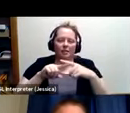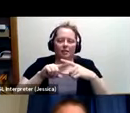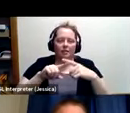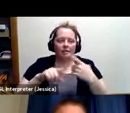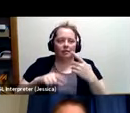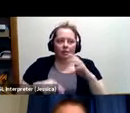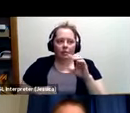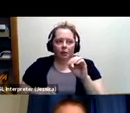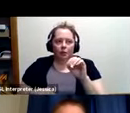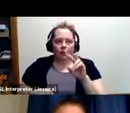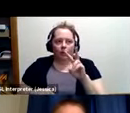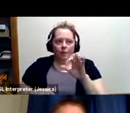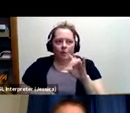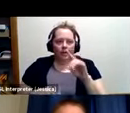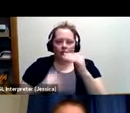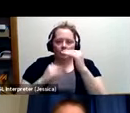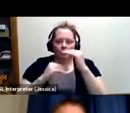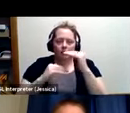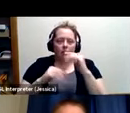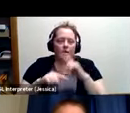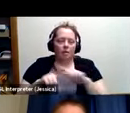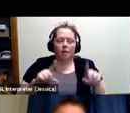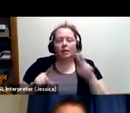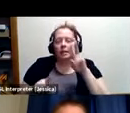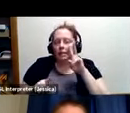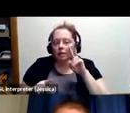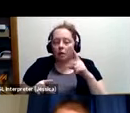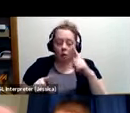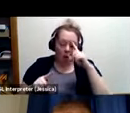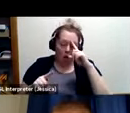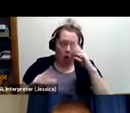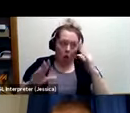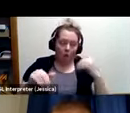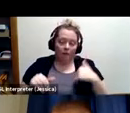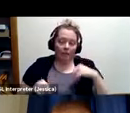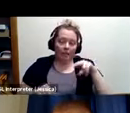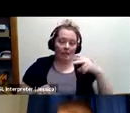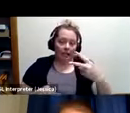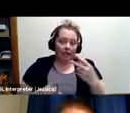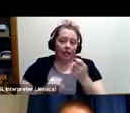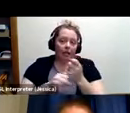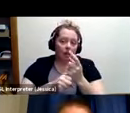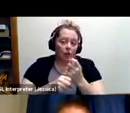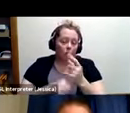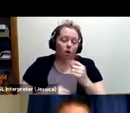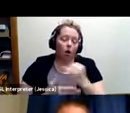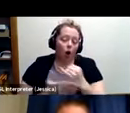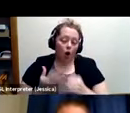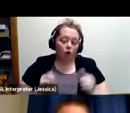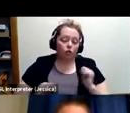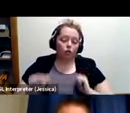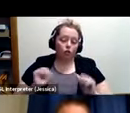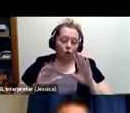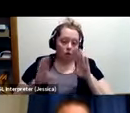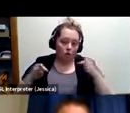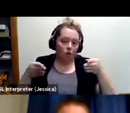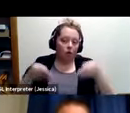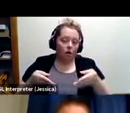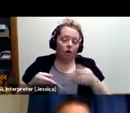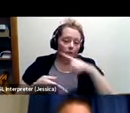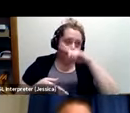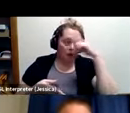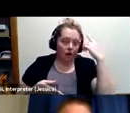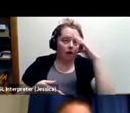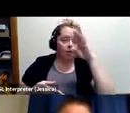on holding our second annual art show, which centers Black and Brown, trans